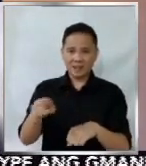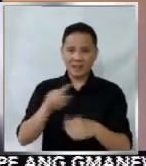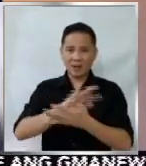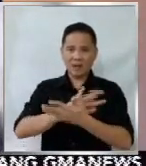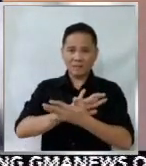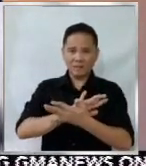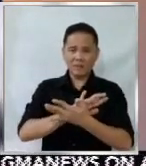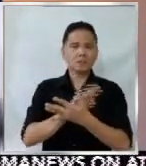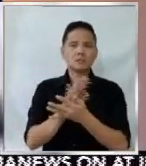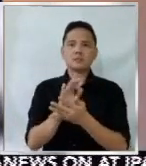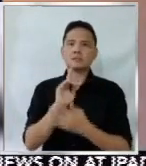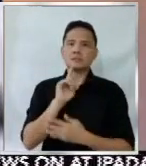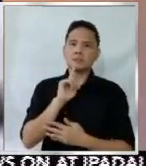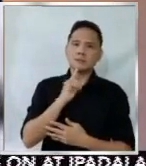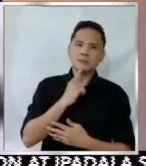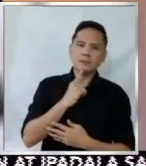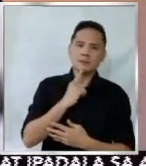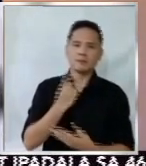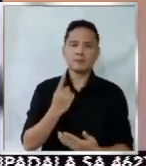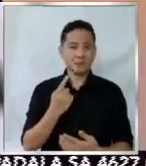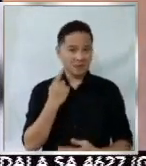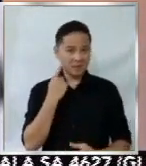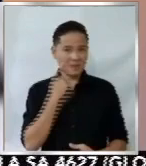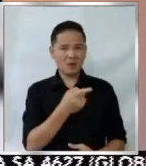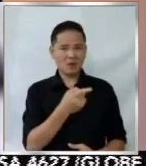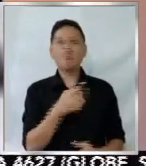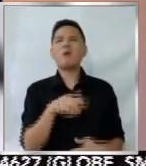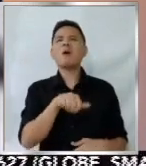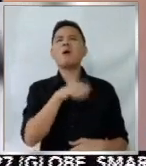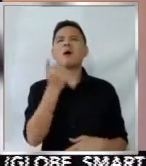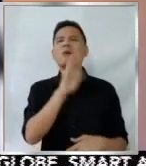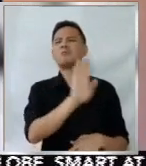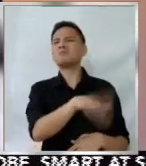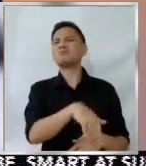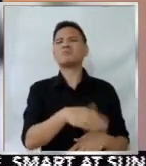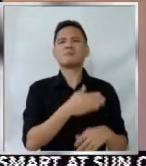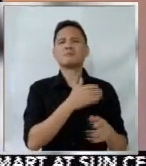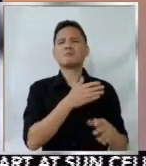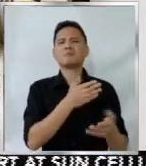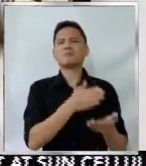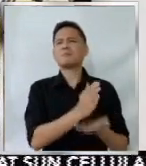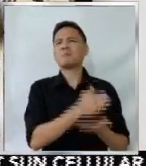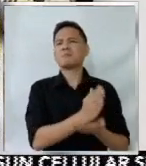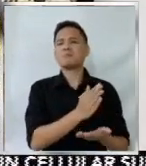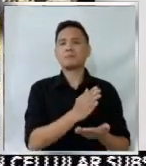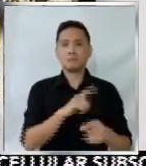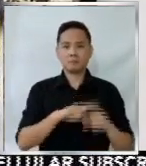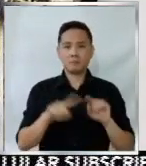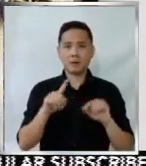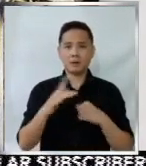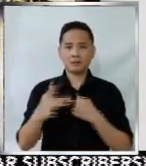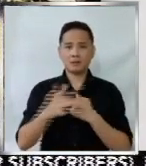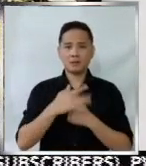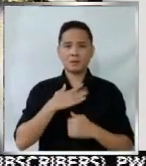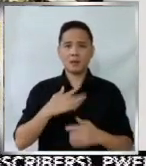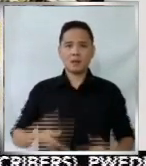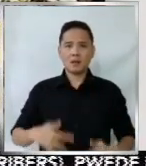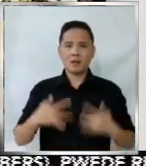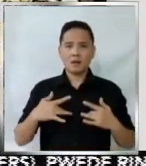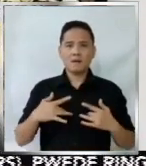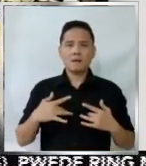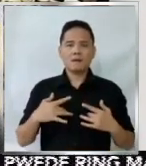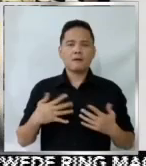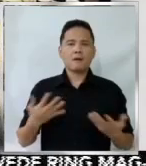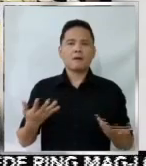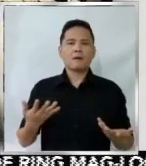just something that happens to other people, but when it touches your life, sobrang mag-iiba